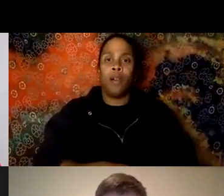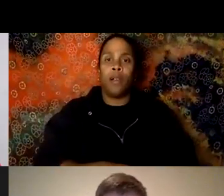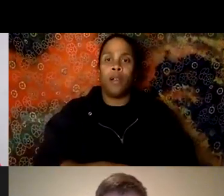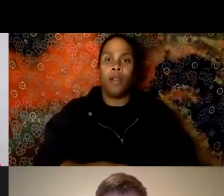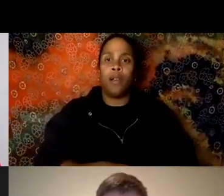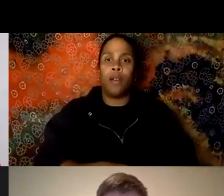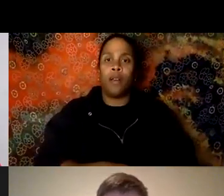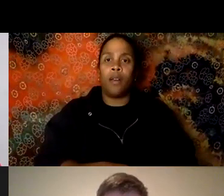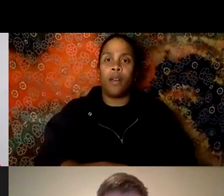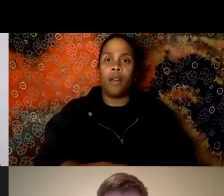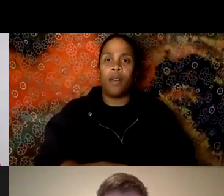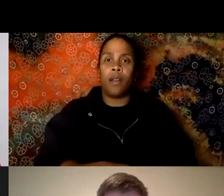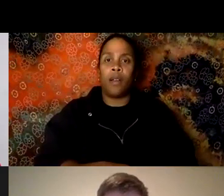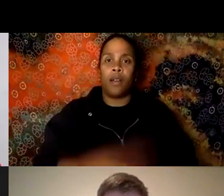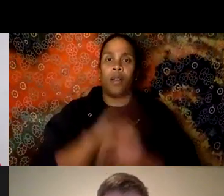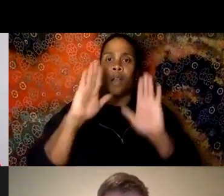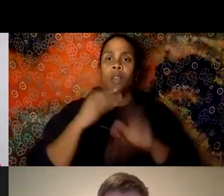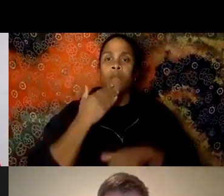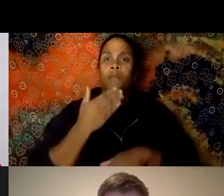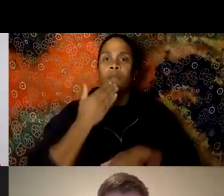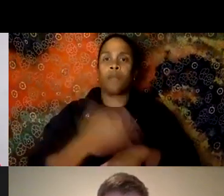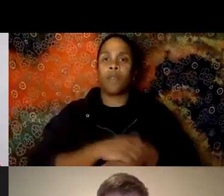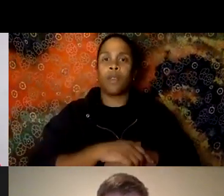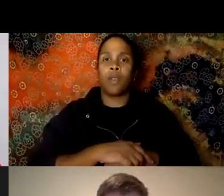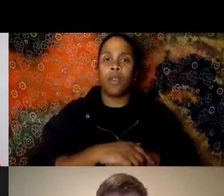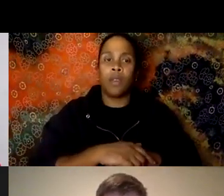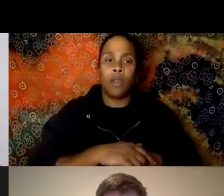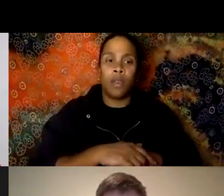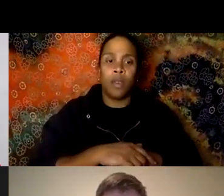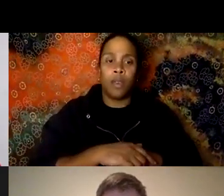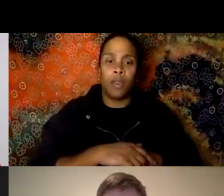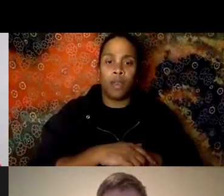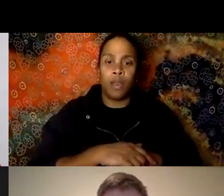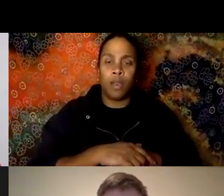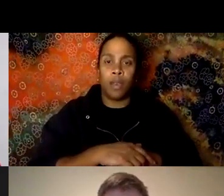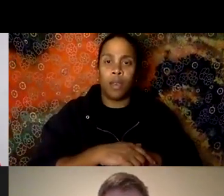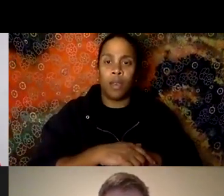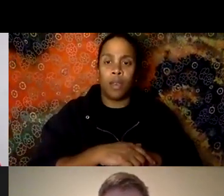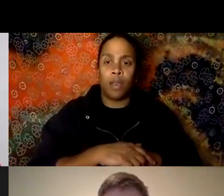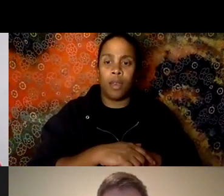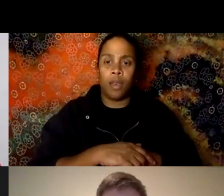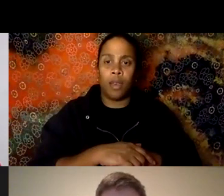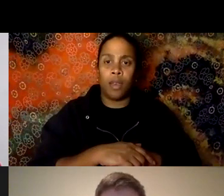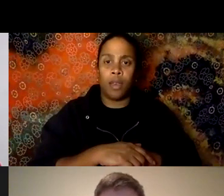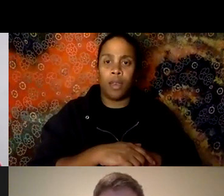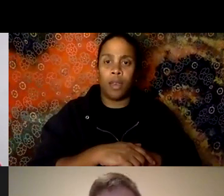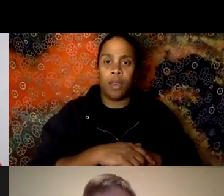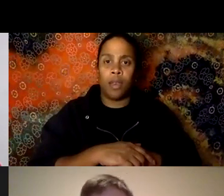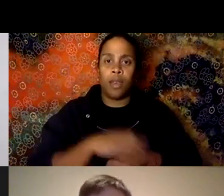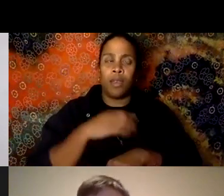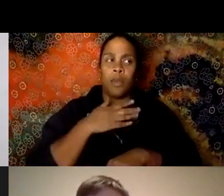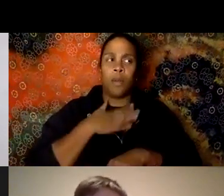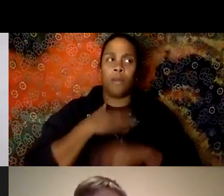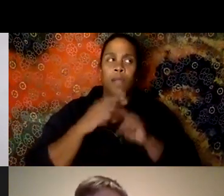Great, thank you. And let's see, and I know my name. Let me get what I want to copy and put it in the